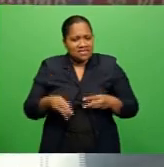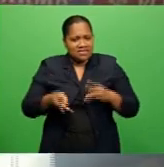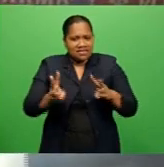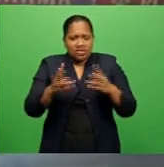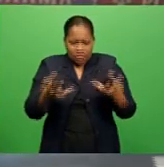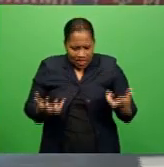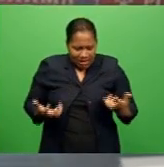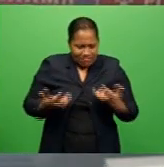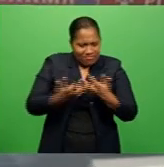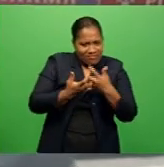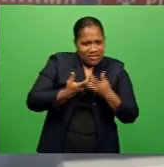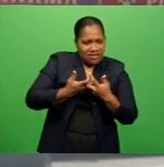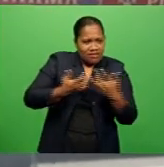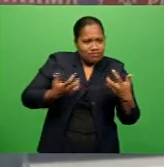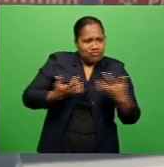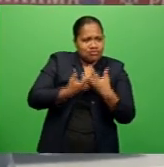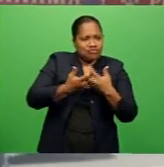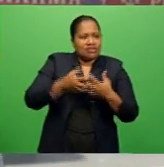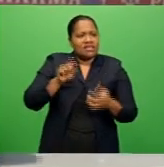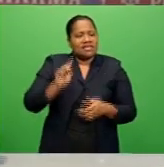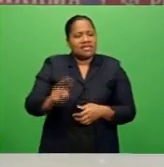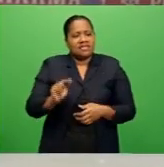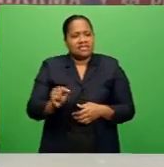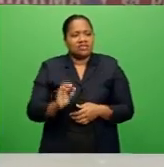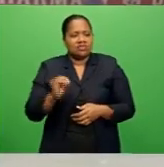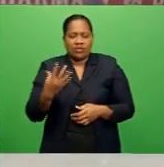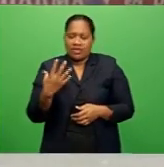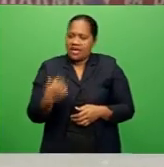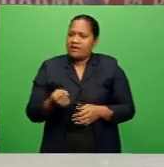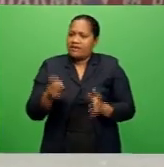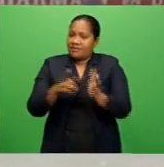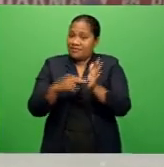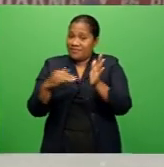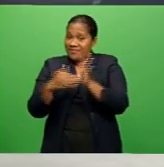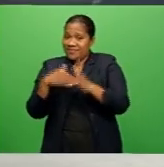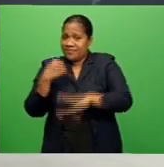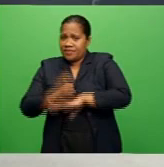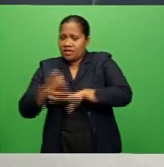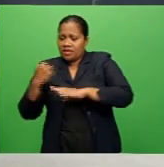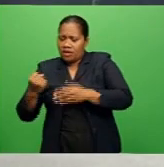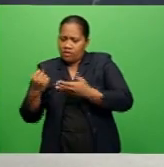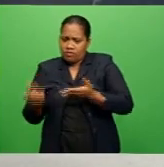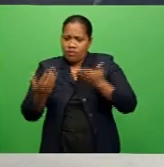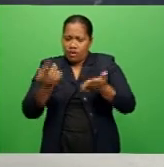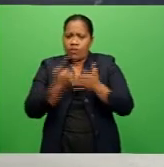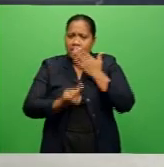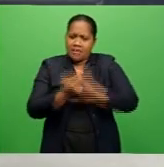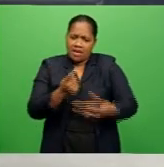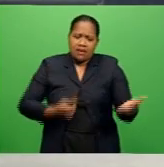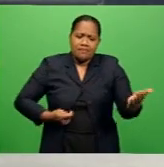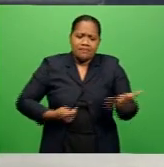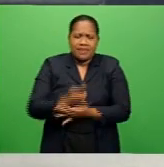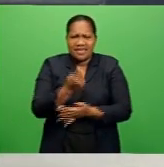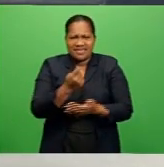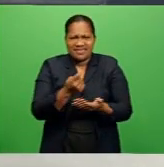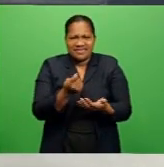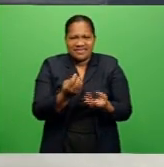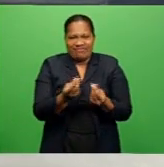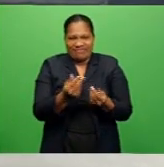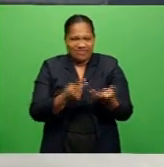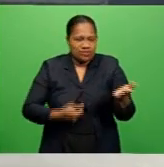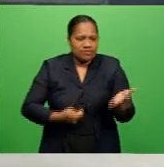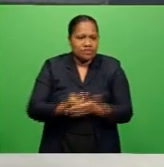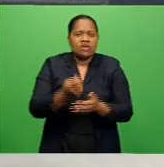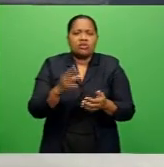an accountant, BLP, through the New Zealand government provided. They paid a substantial amount to get